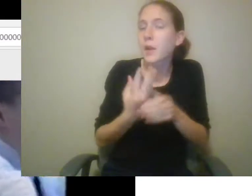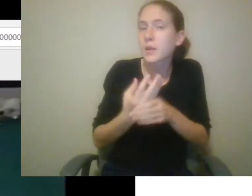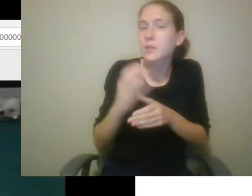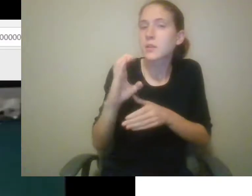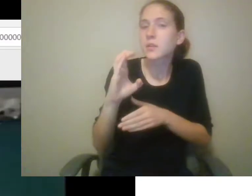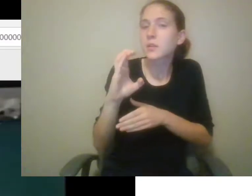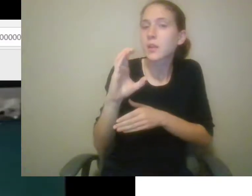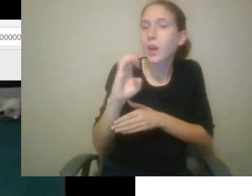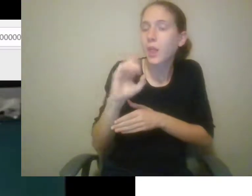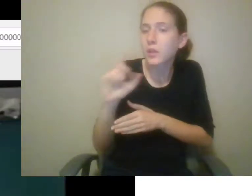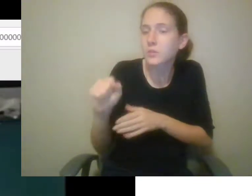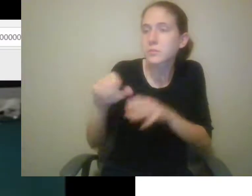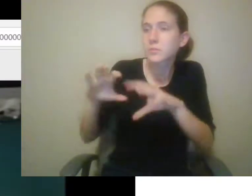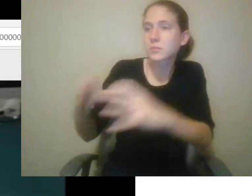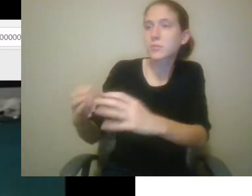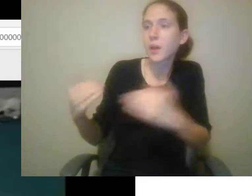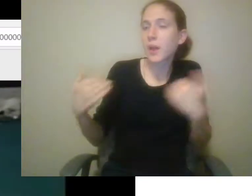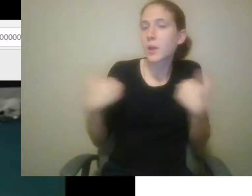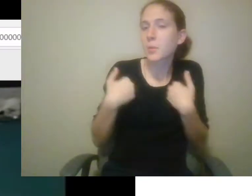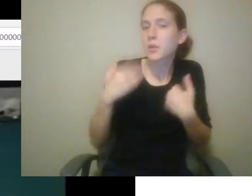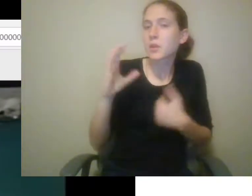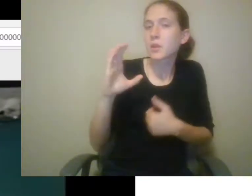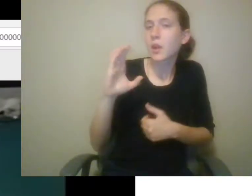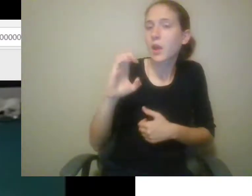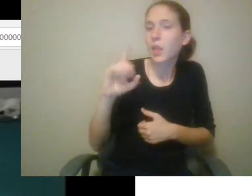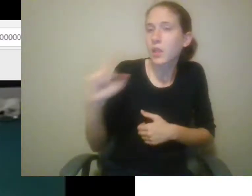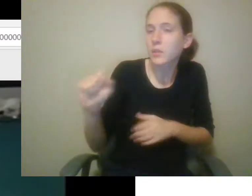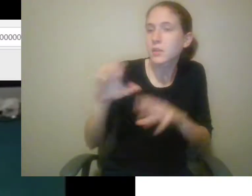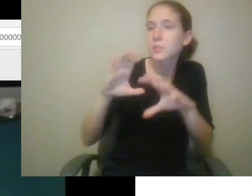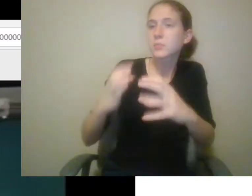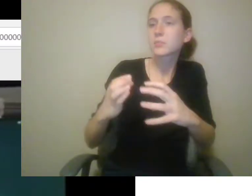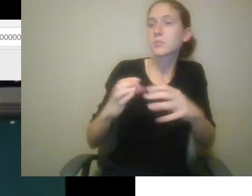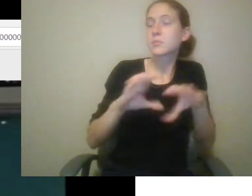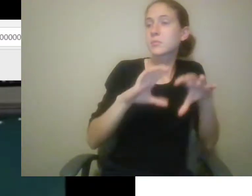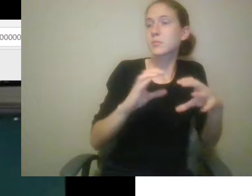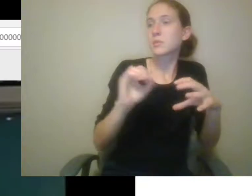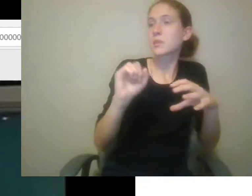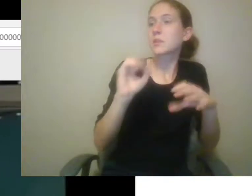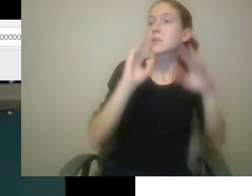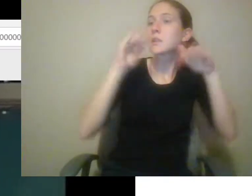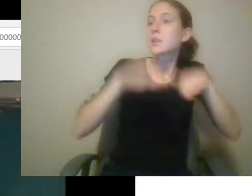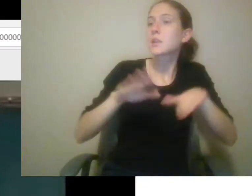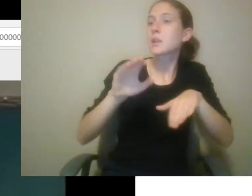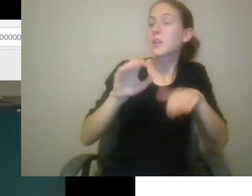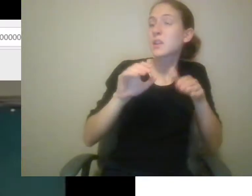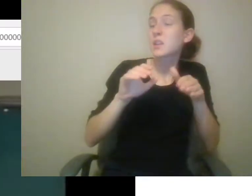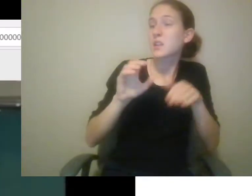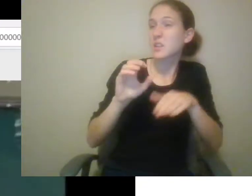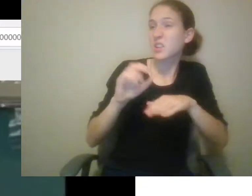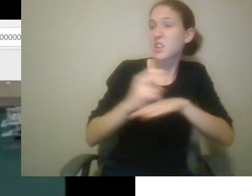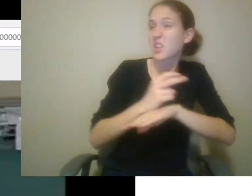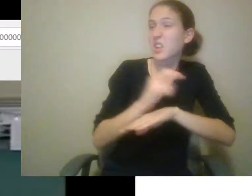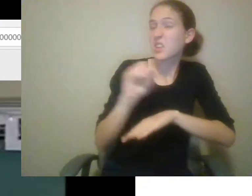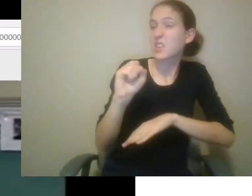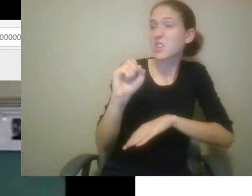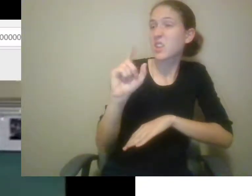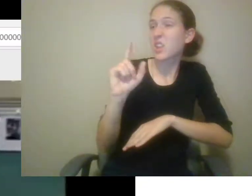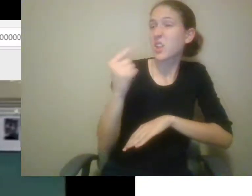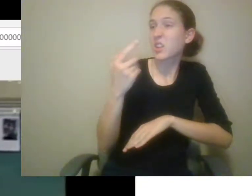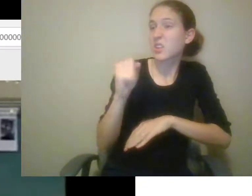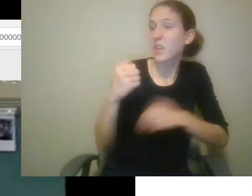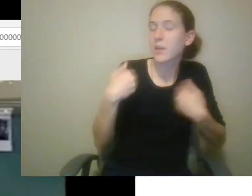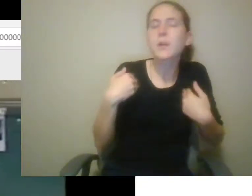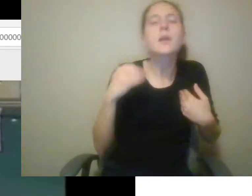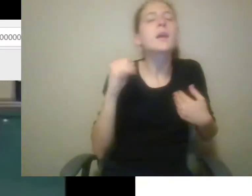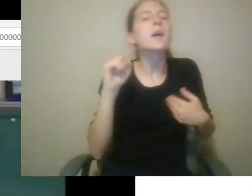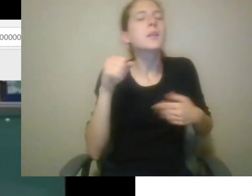cells. All right, and what are the raw materials that chloroplasts need to make their food? To make the